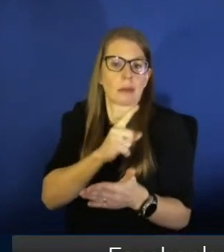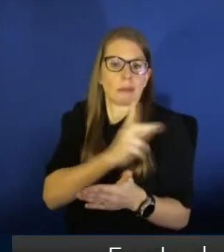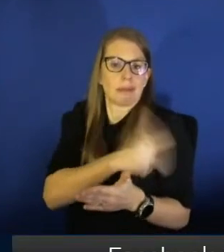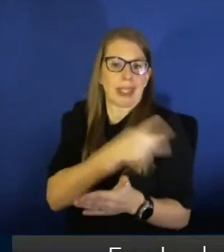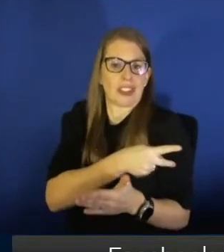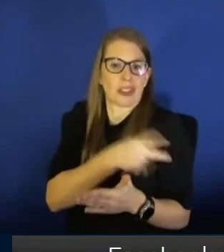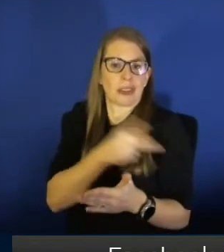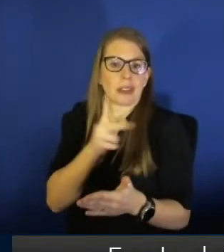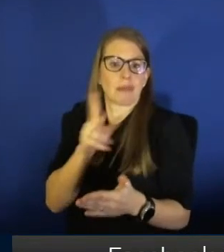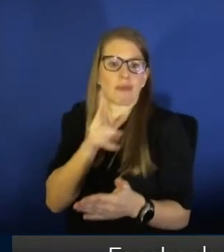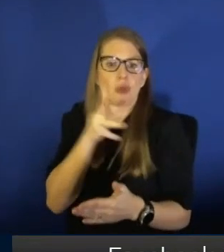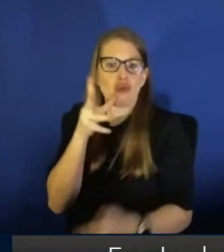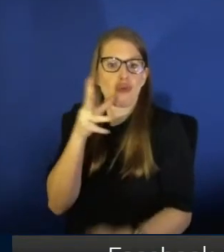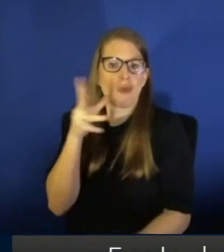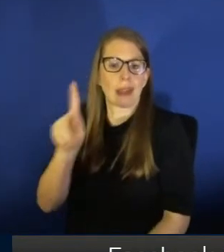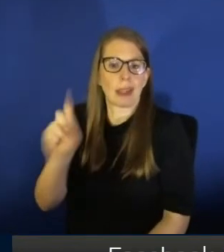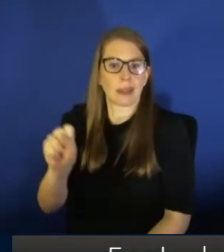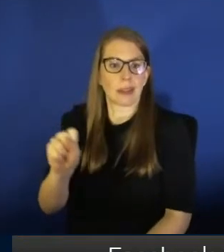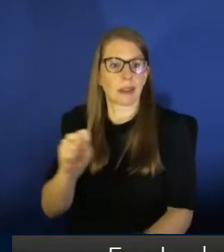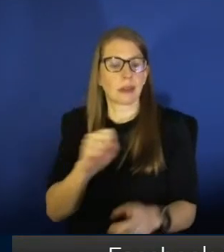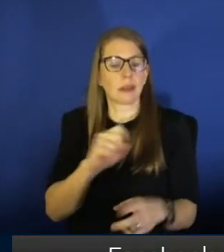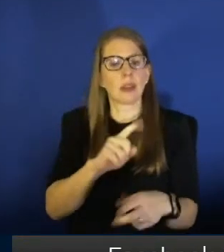provided?